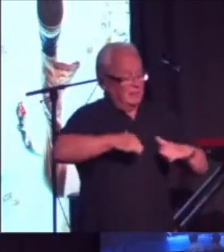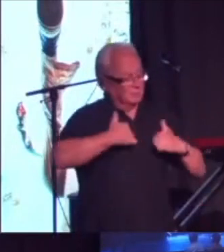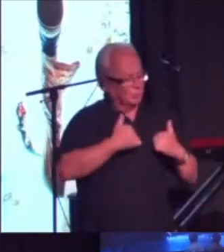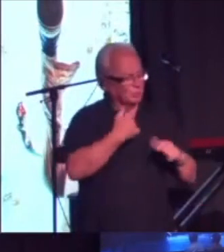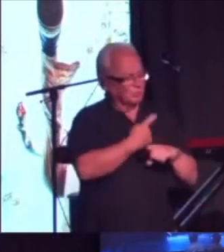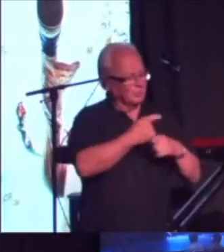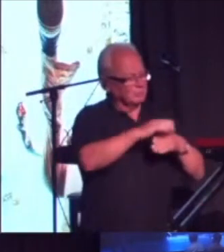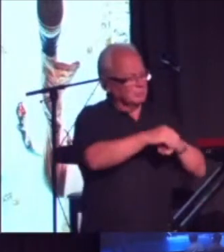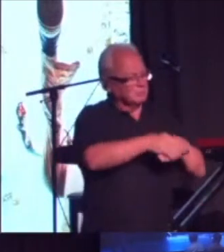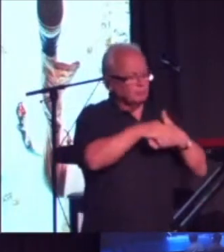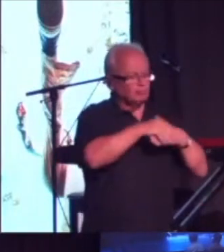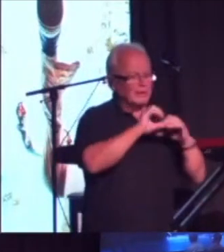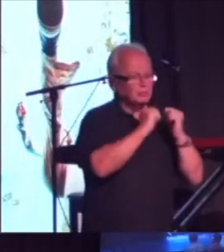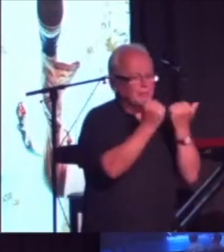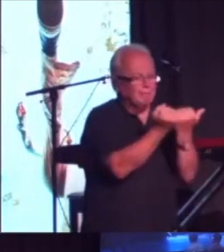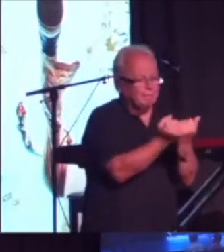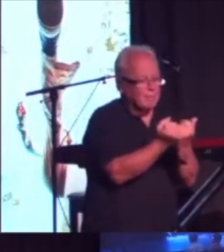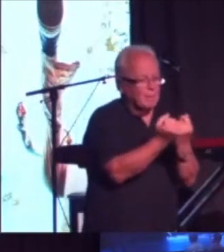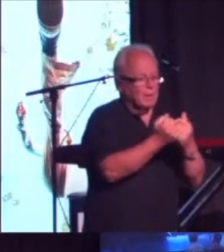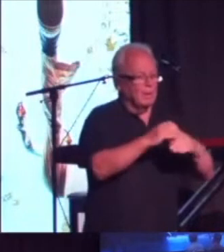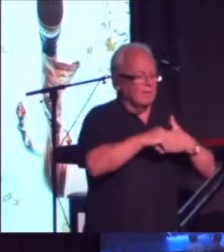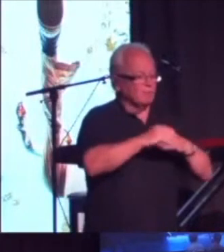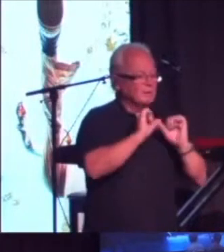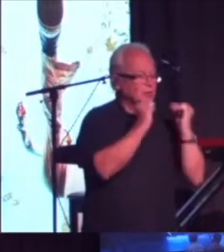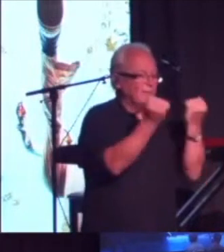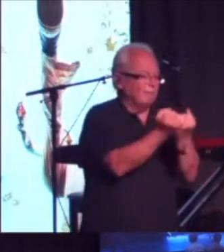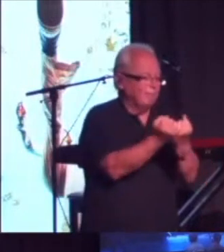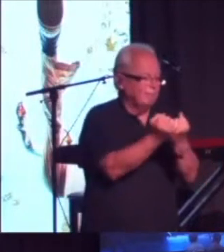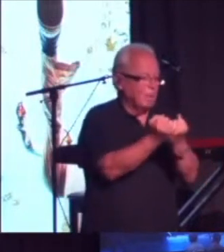about friendship. See, in this fast-paced, achievement-based,